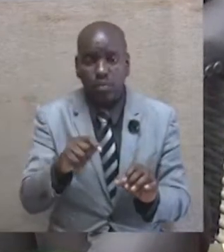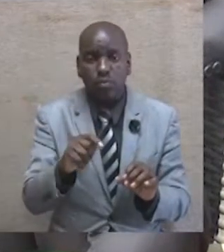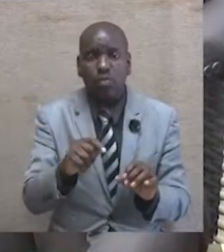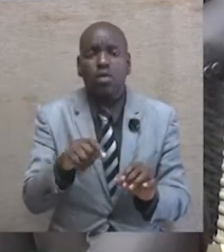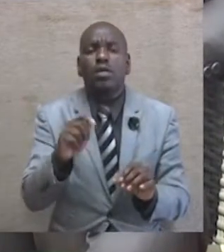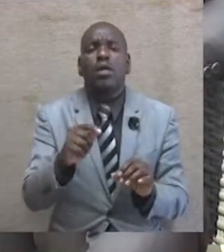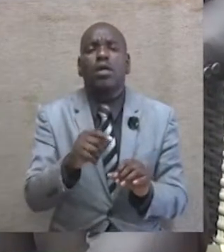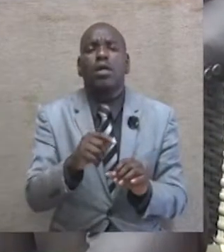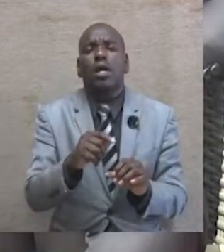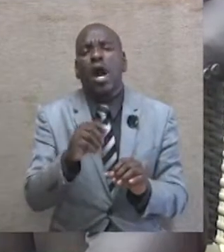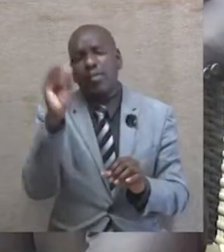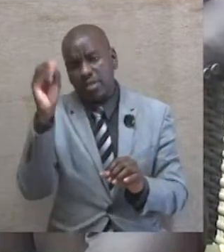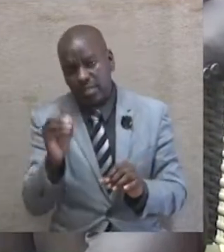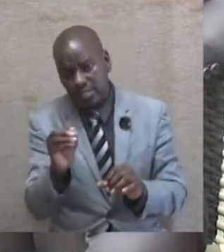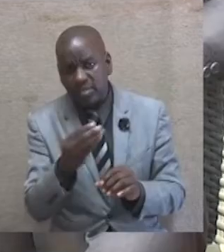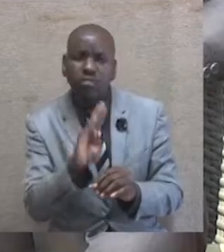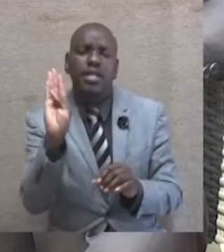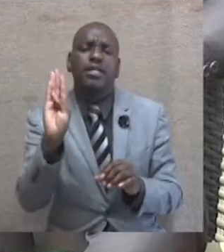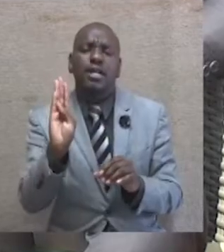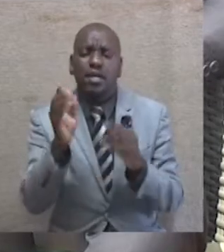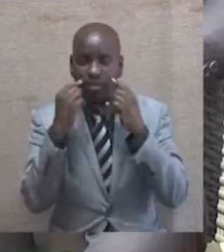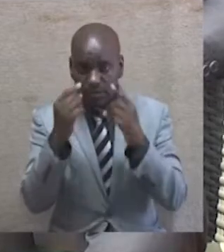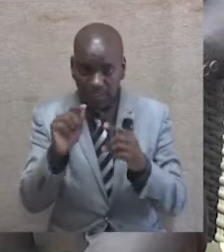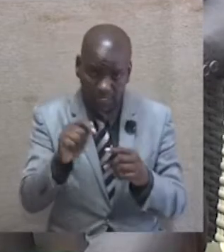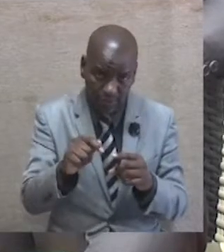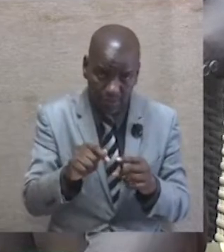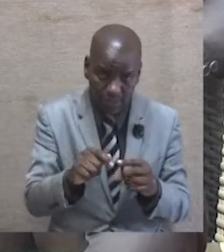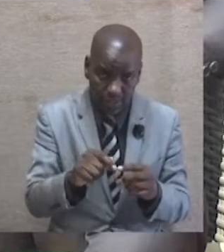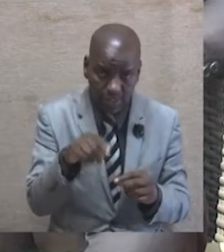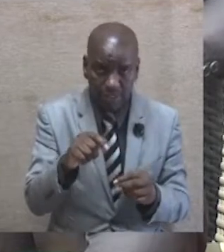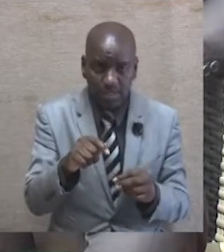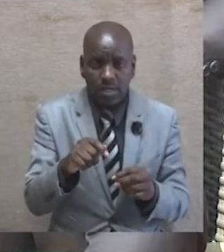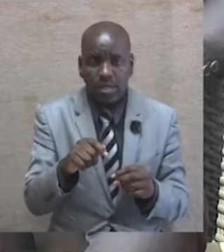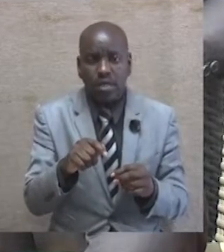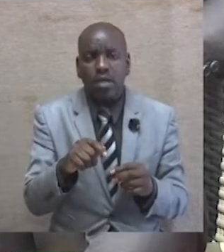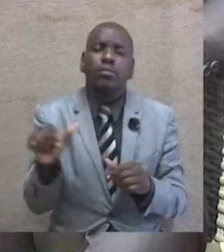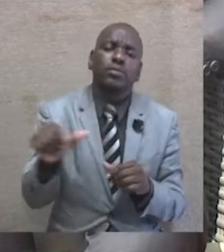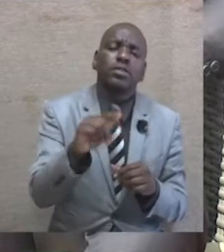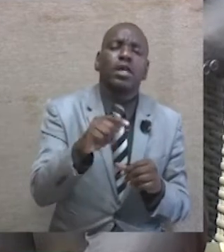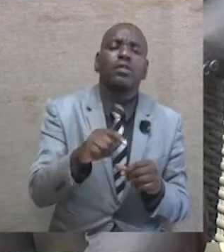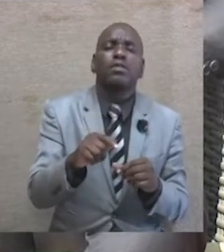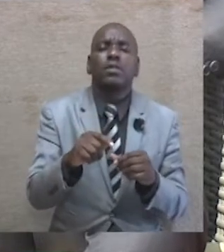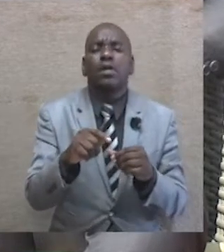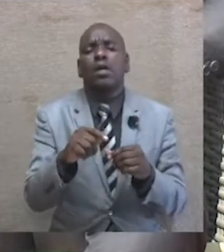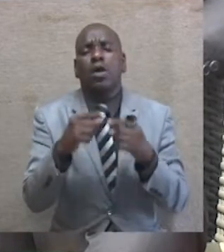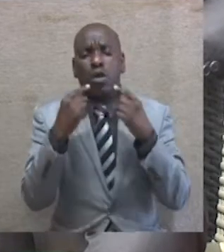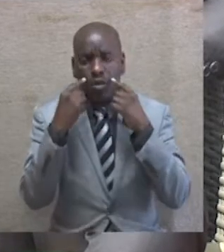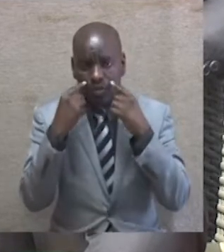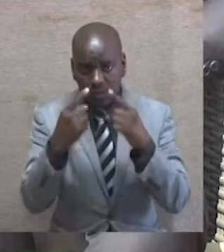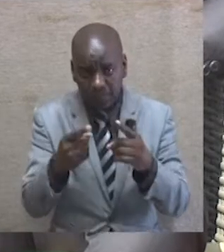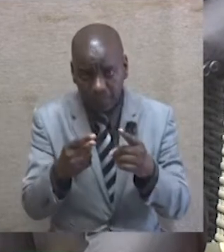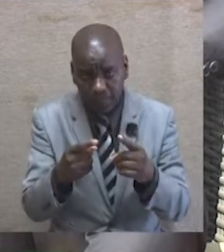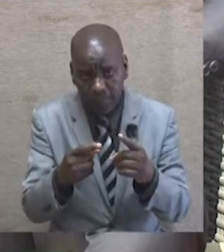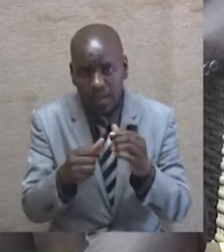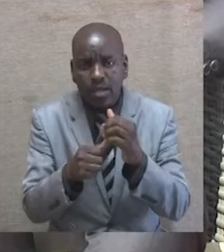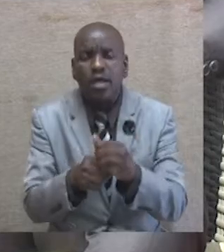and at a greater percentage, I would put it that way, we don't have, which brings us a light in